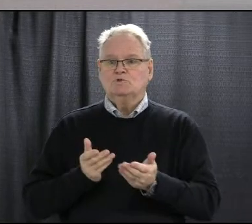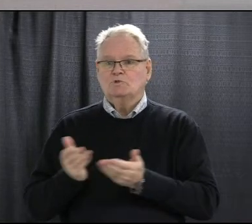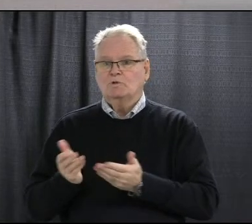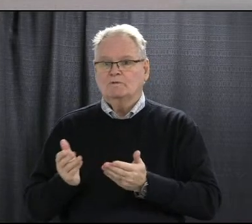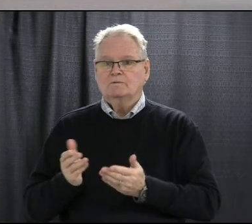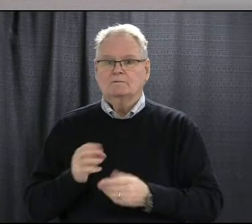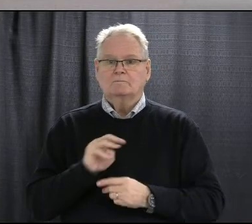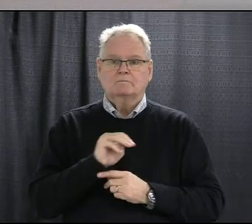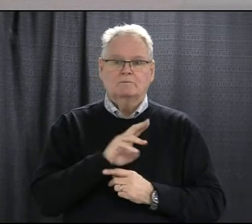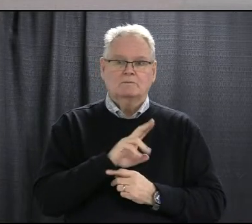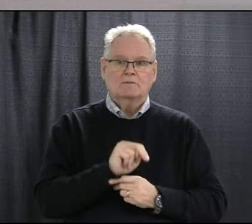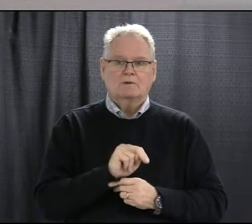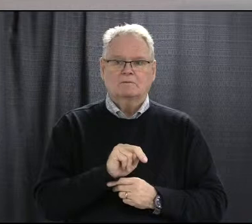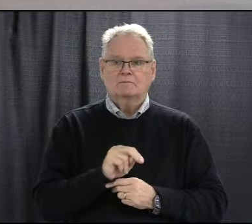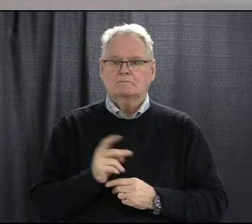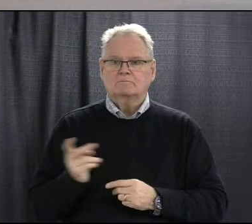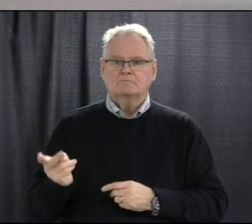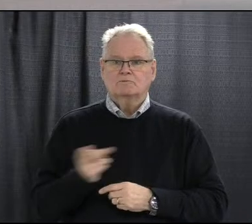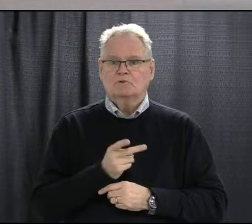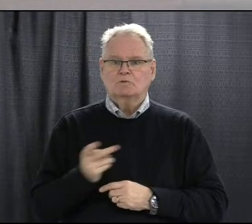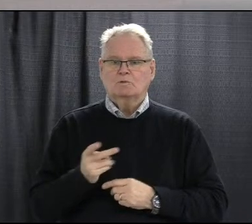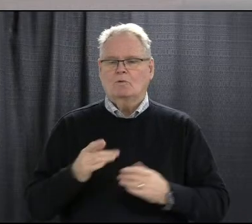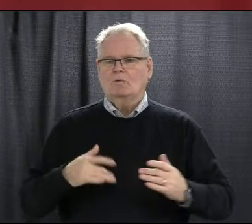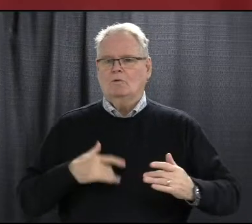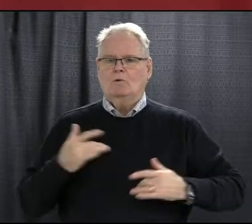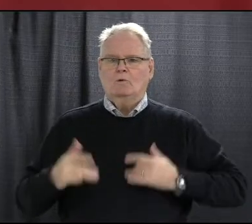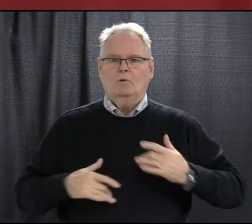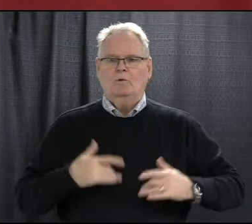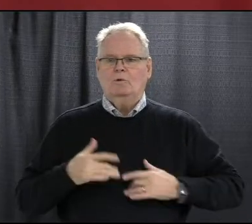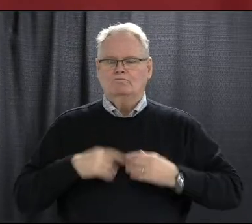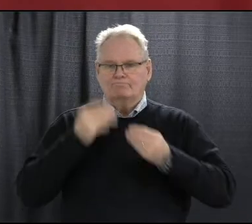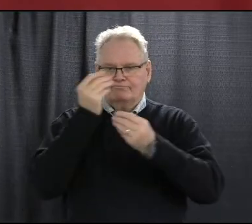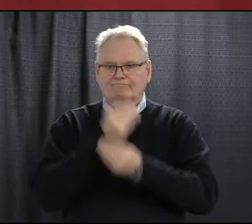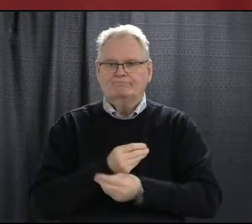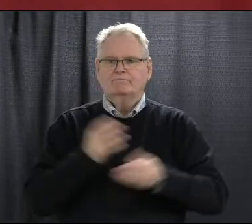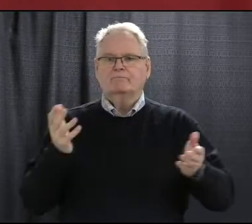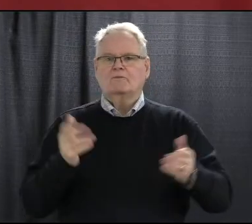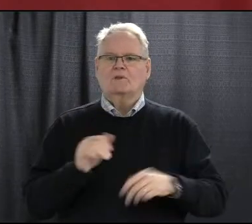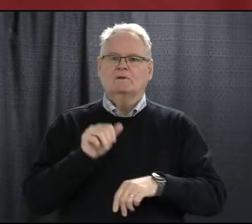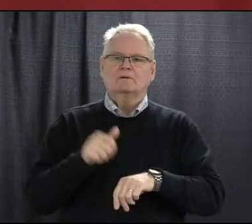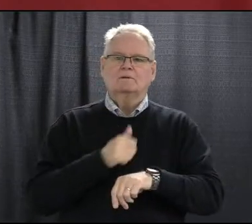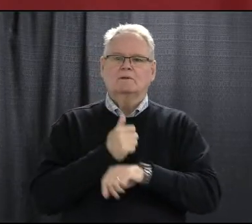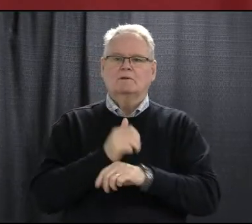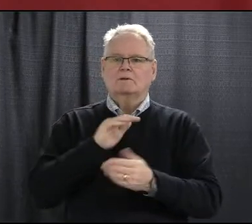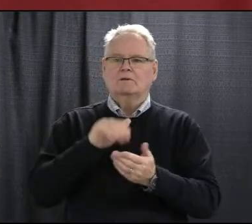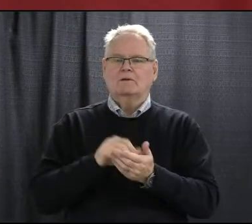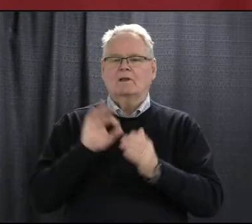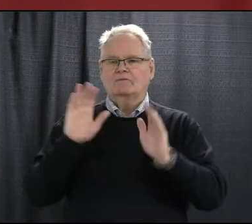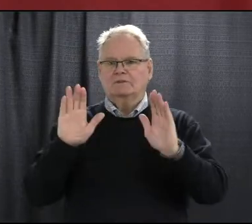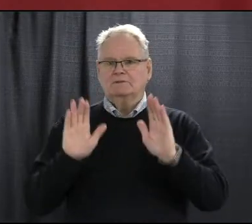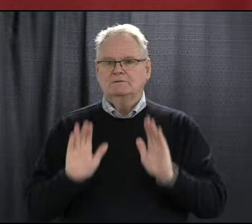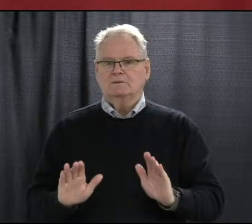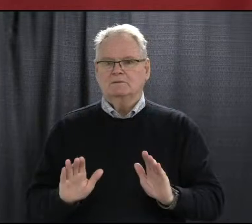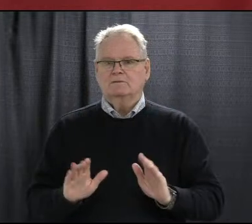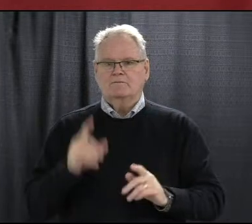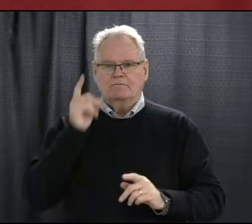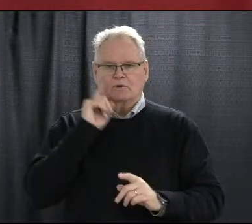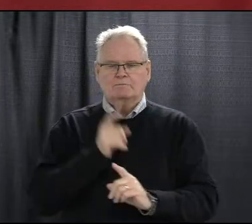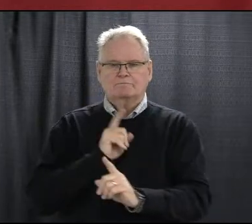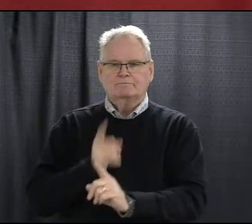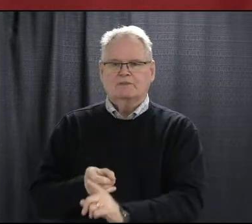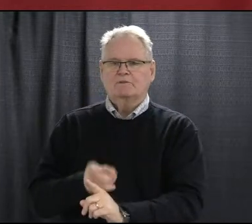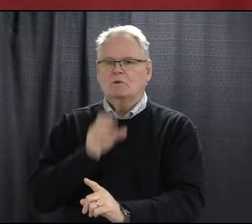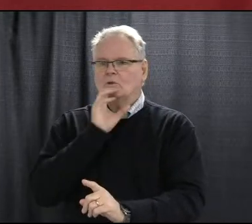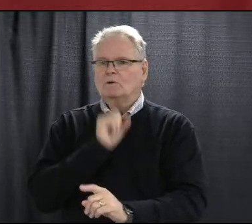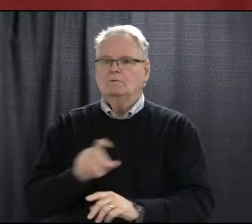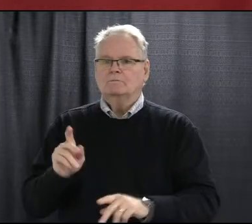excited to be a part of today's announcement of the establishment of Centres of Excellence in Aging. We have a high percentage of older adults in the province,